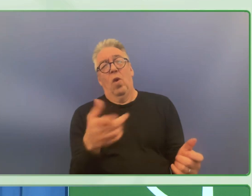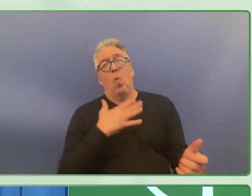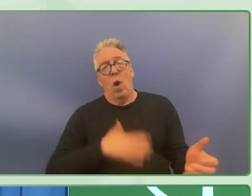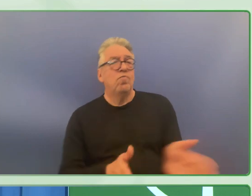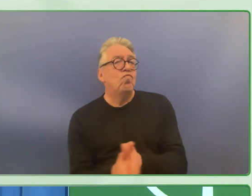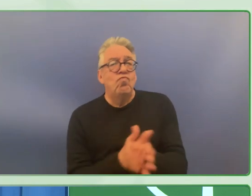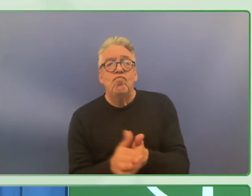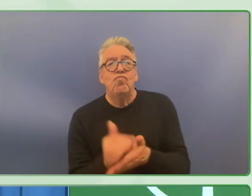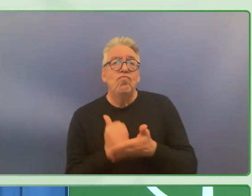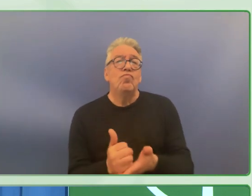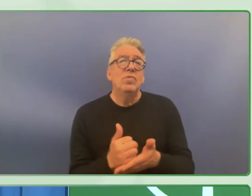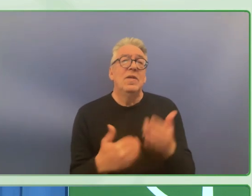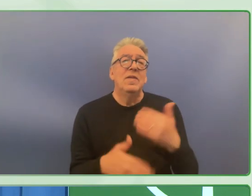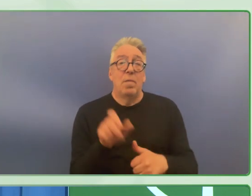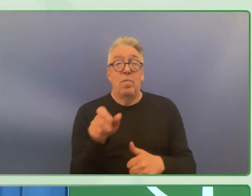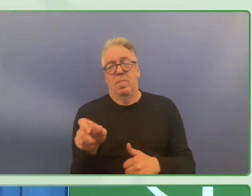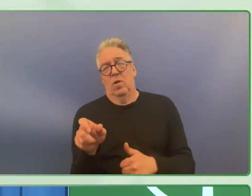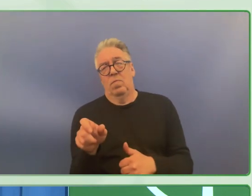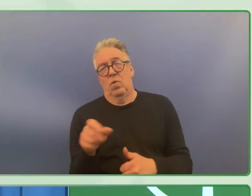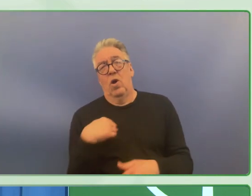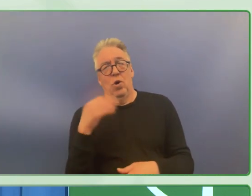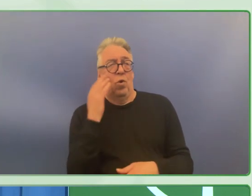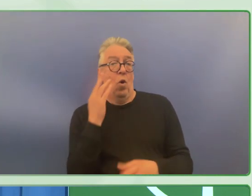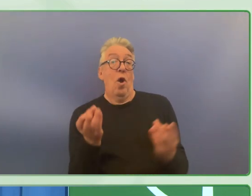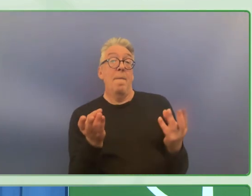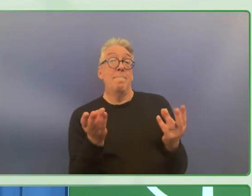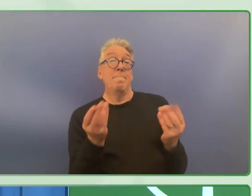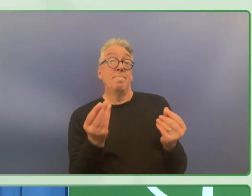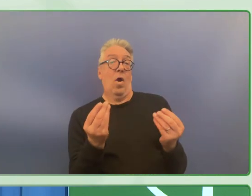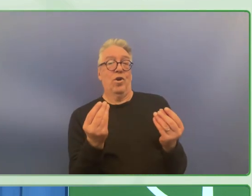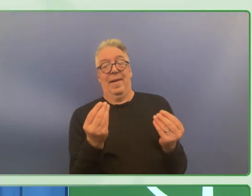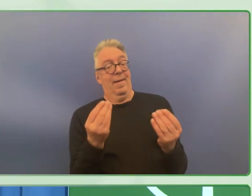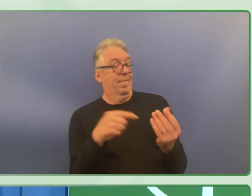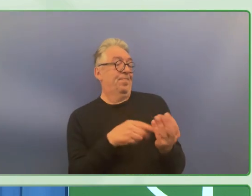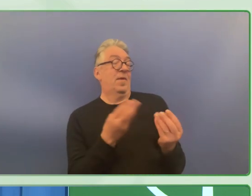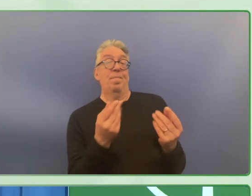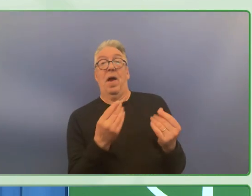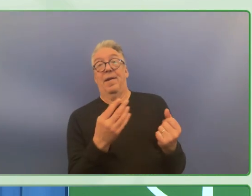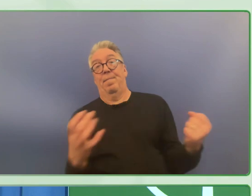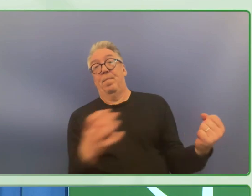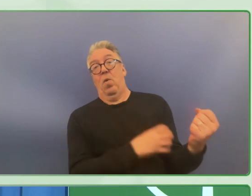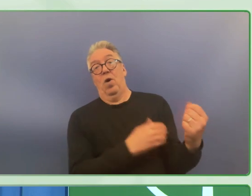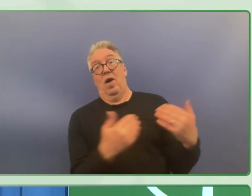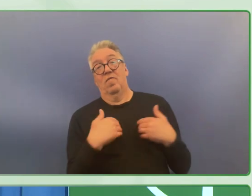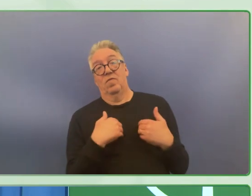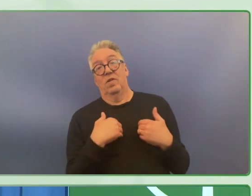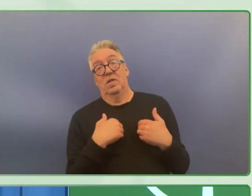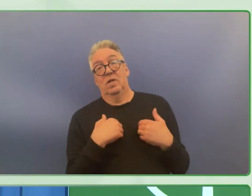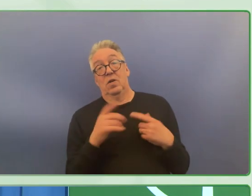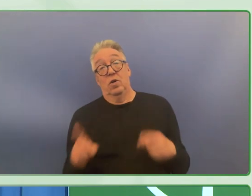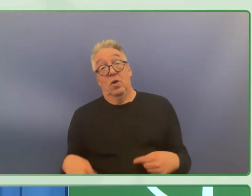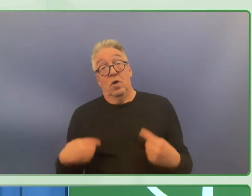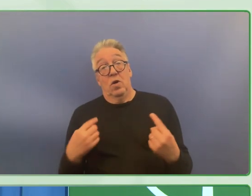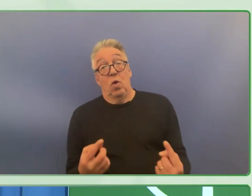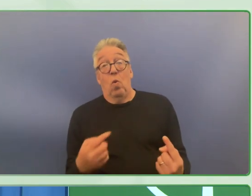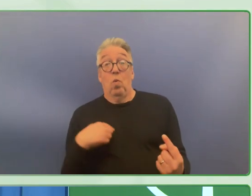money talks, and we have monetary prizes, and until today we've delivered prizes in 5 continents. We often say,